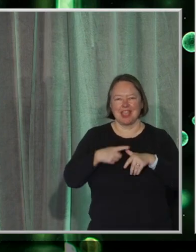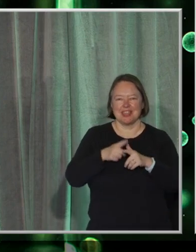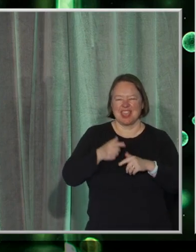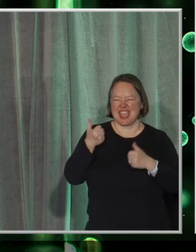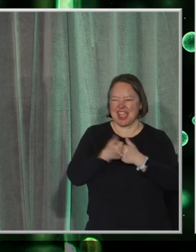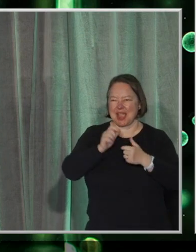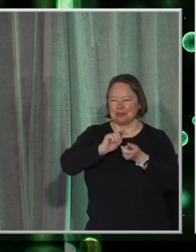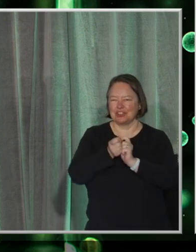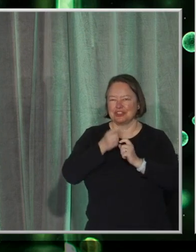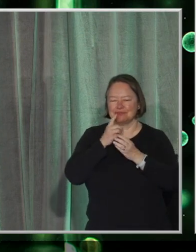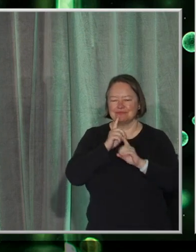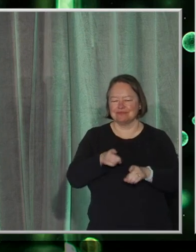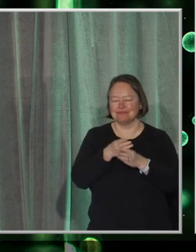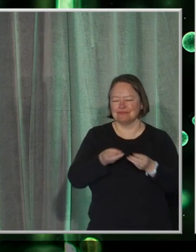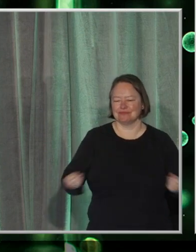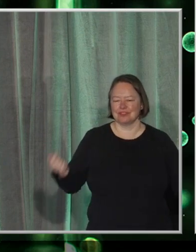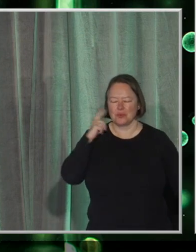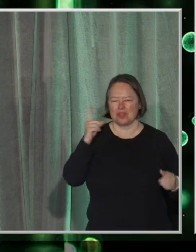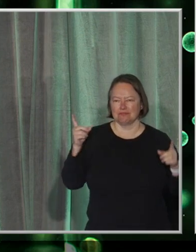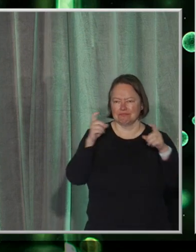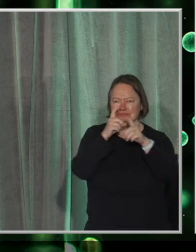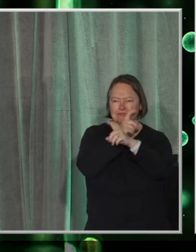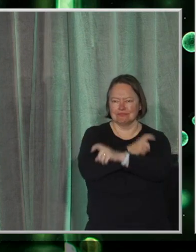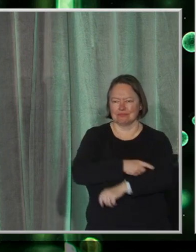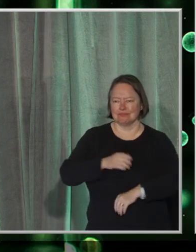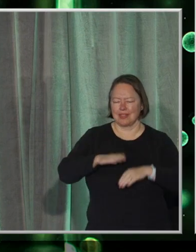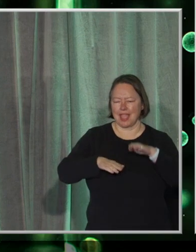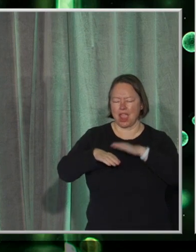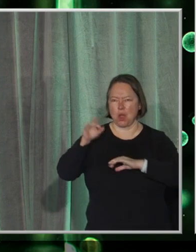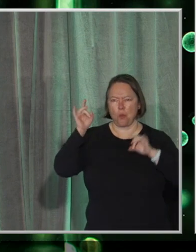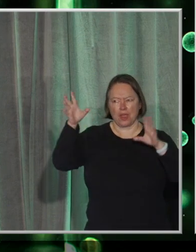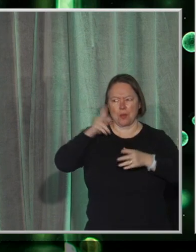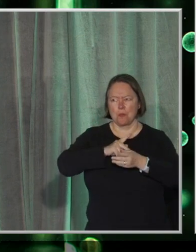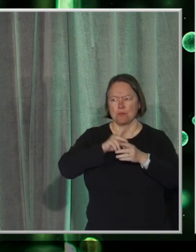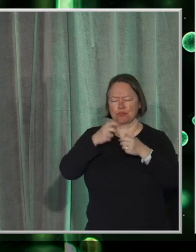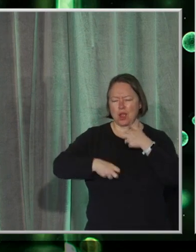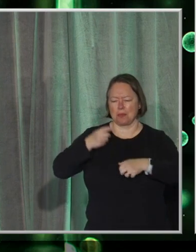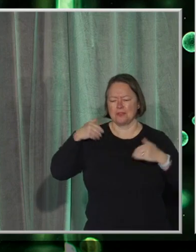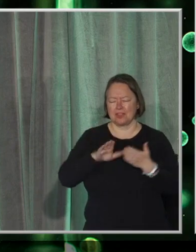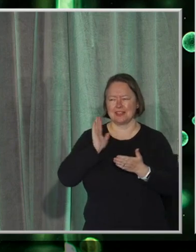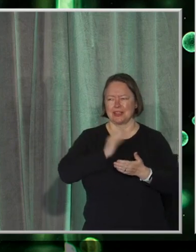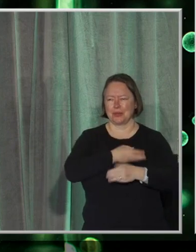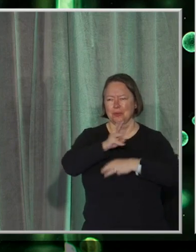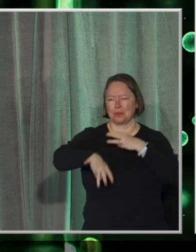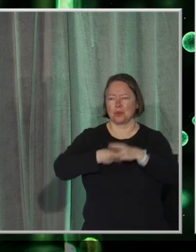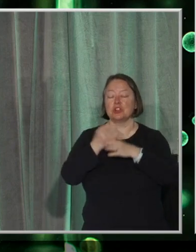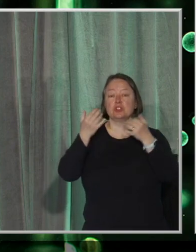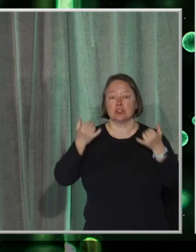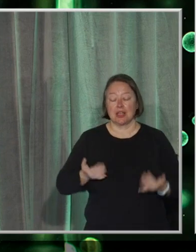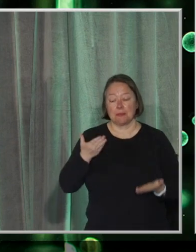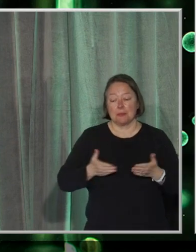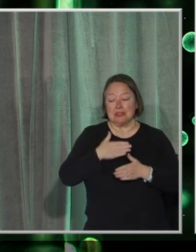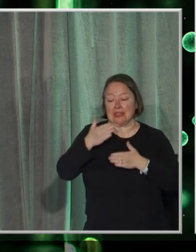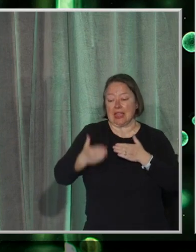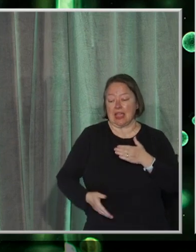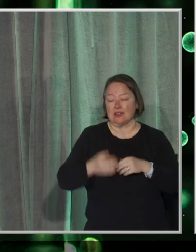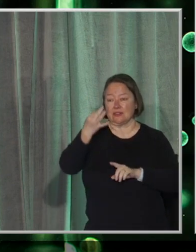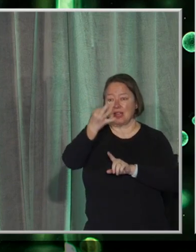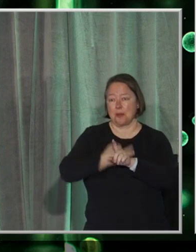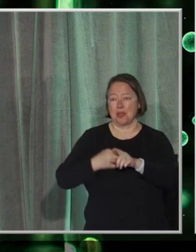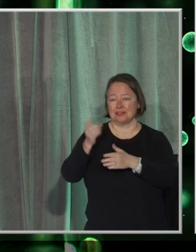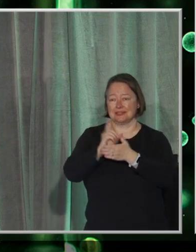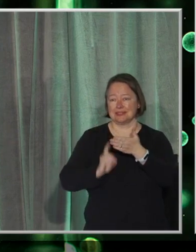to complex, layered, wicked problems facing our world. And while today may seem like the end of a 9-month